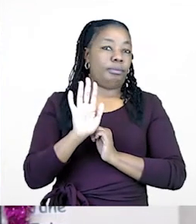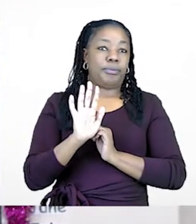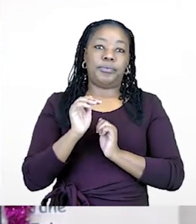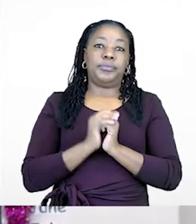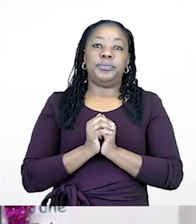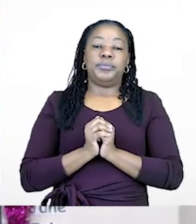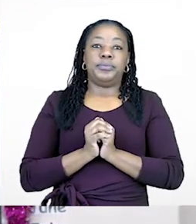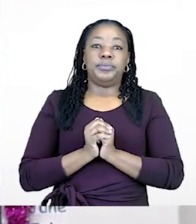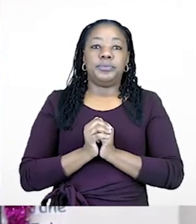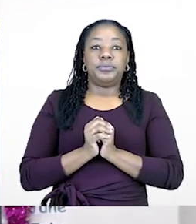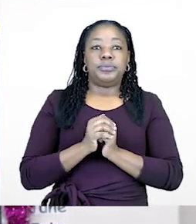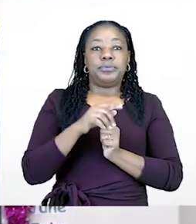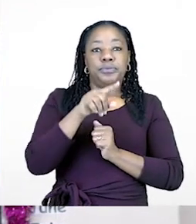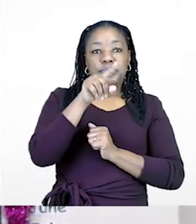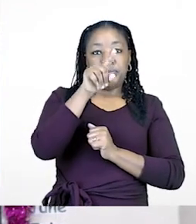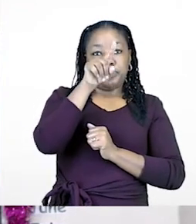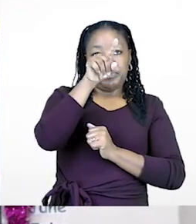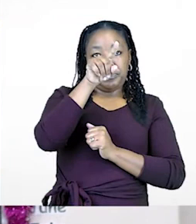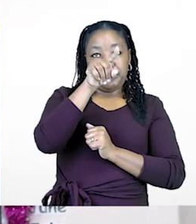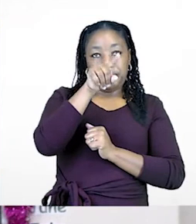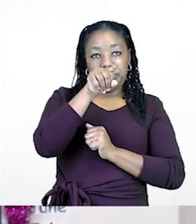you to take your finger, you're going to try